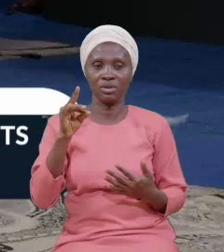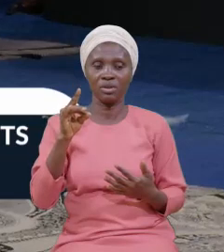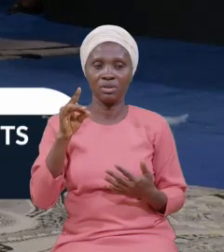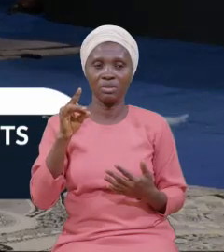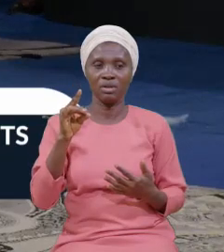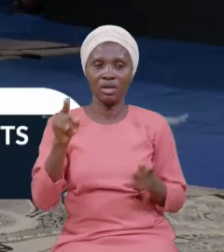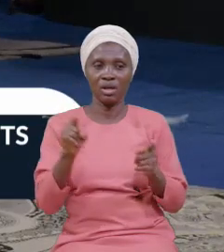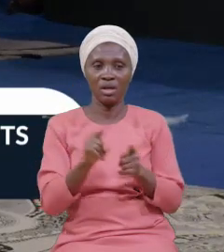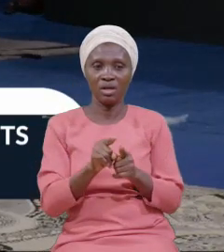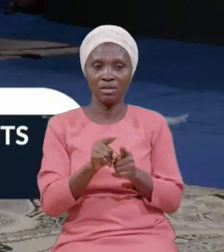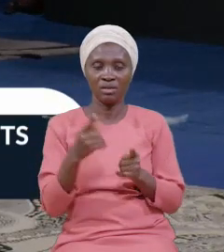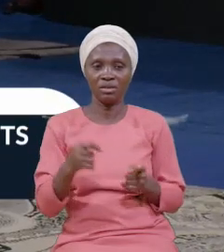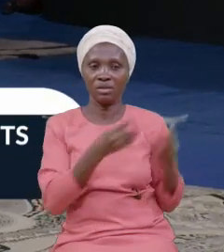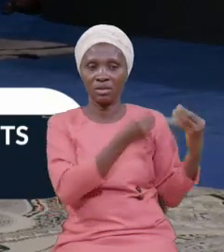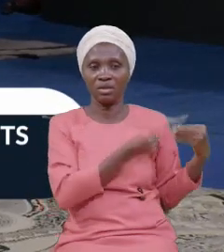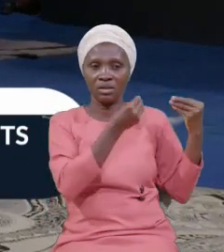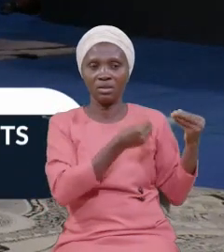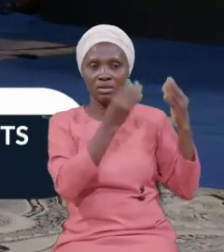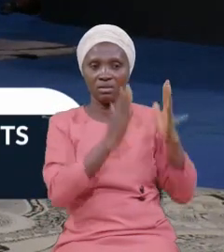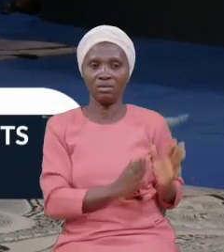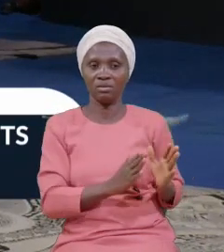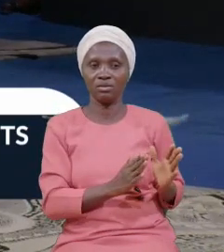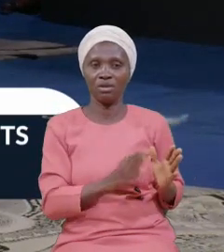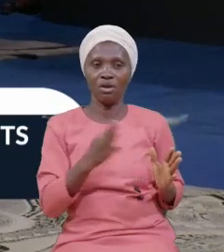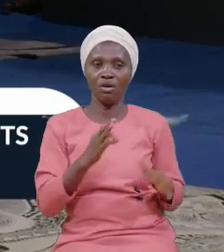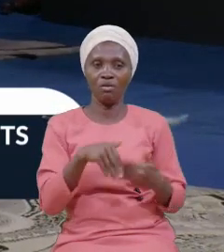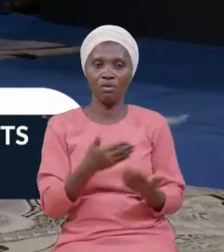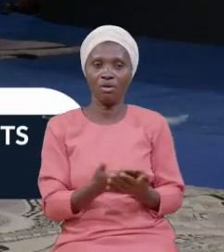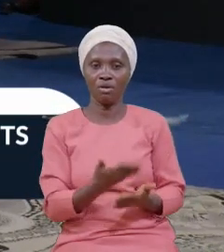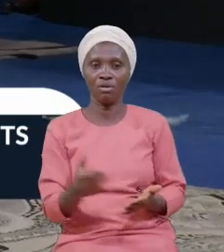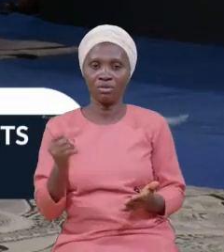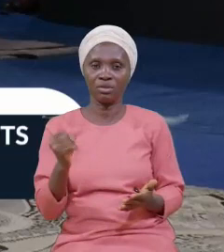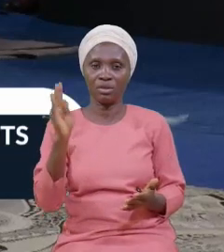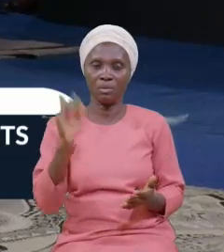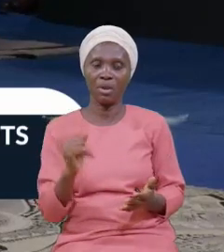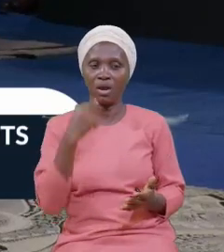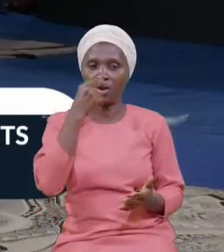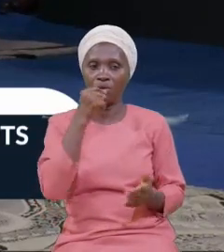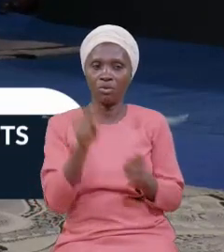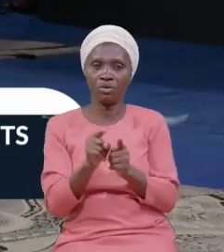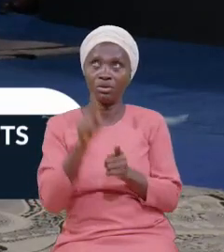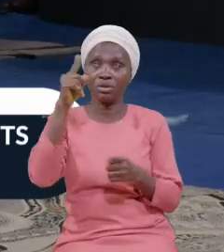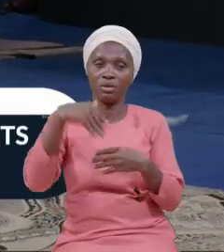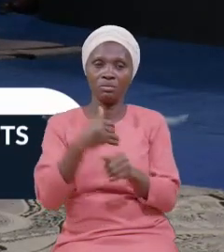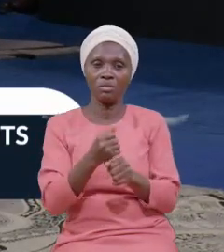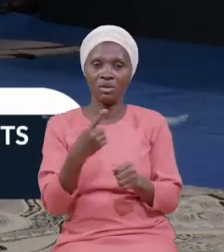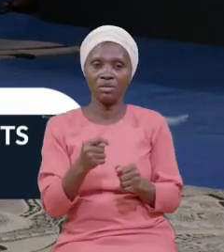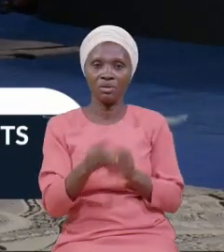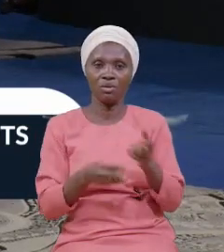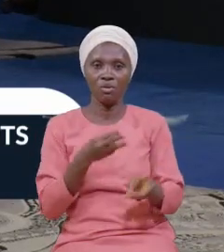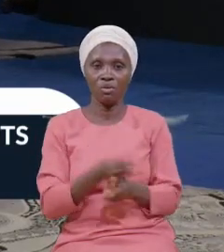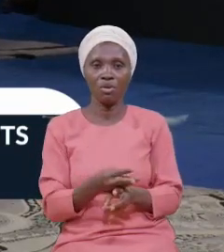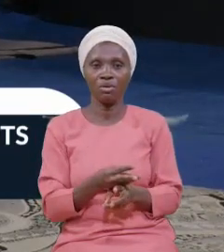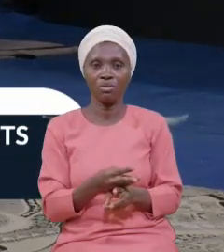inheritor of all things, by whom also he made the world. He has now appointed